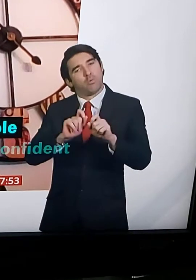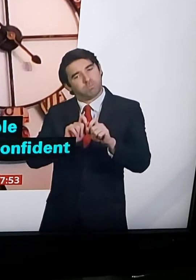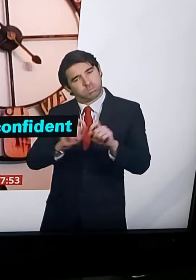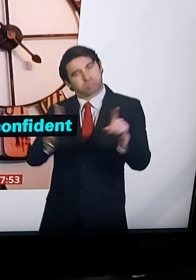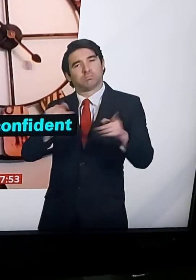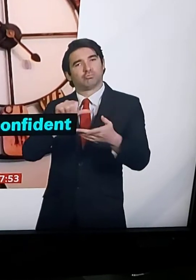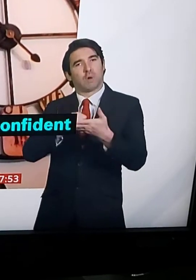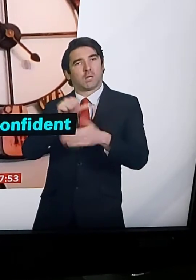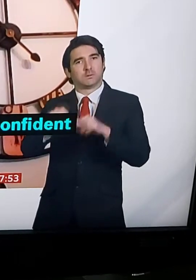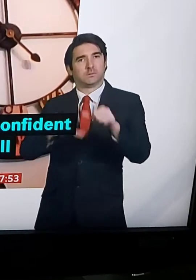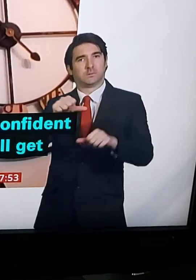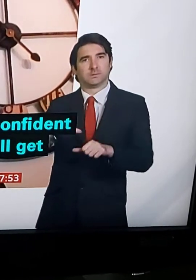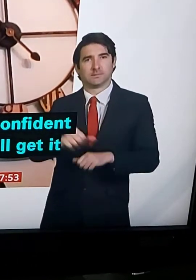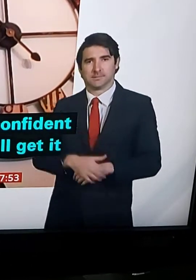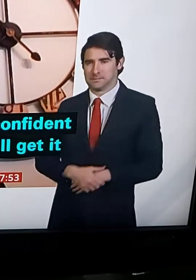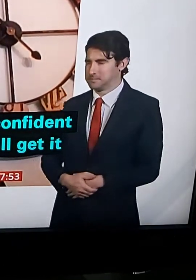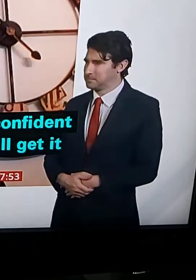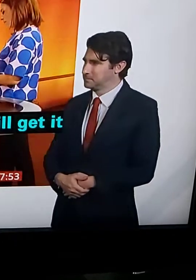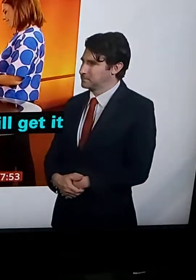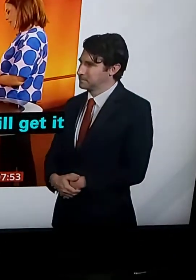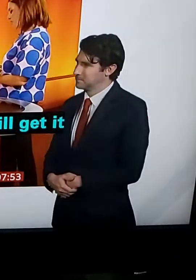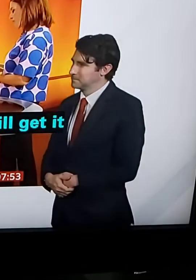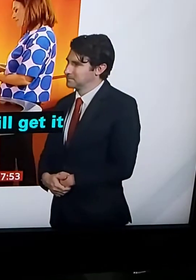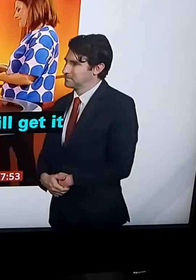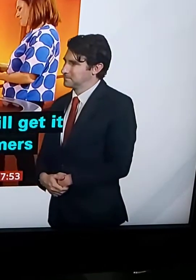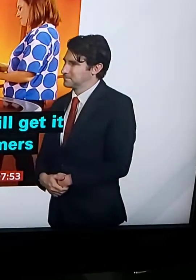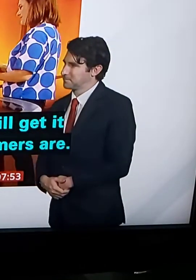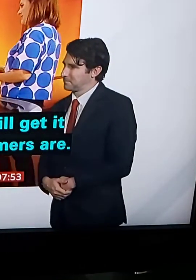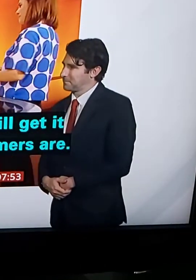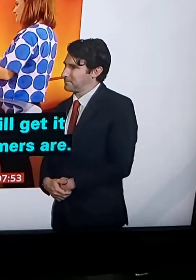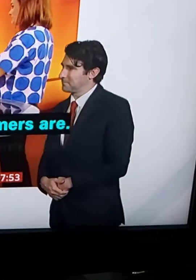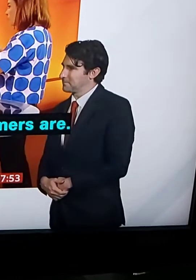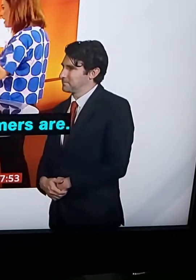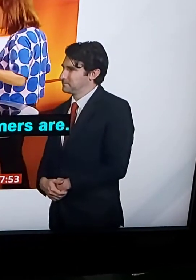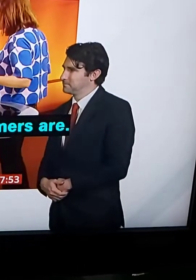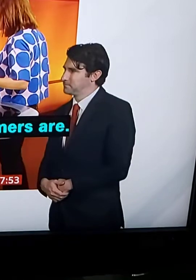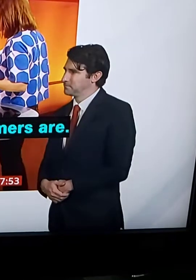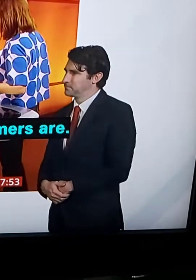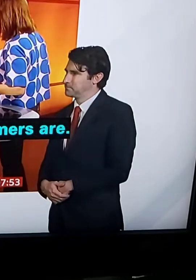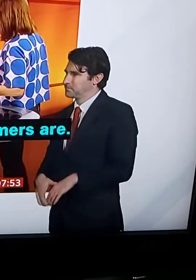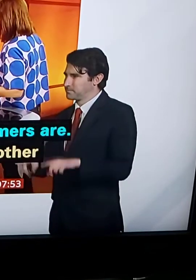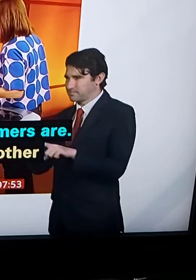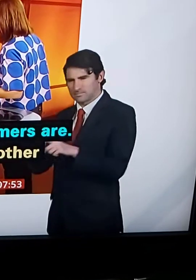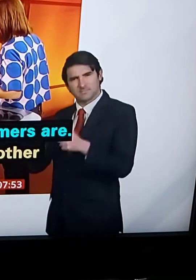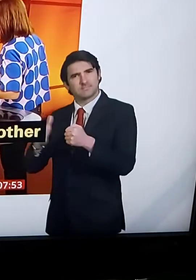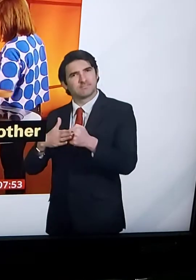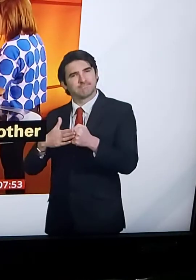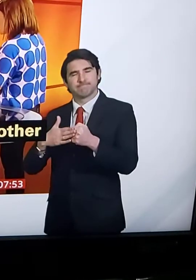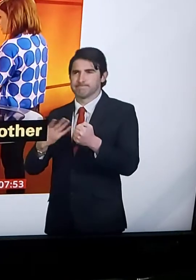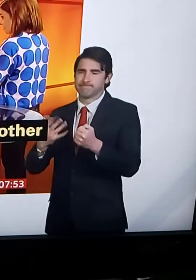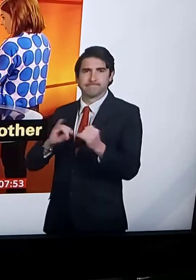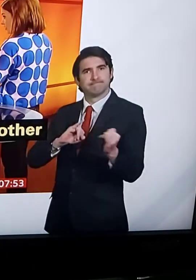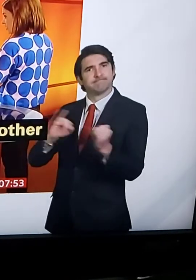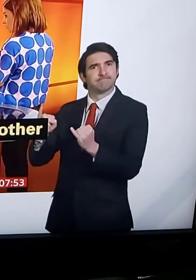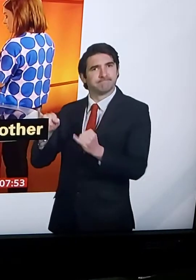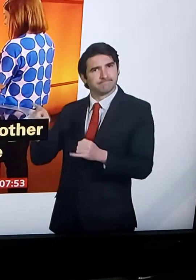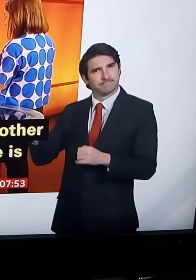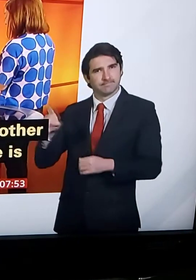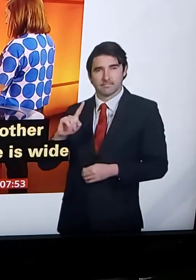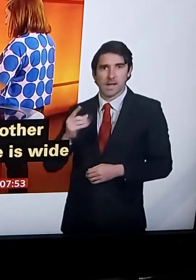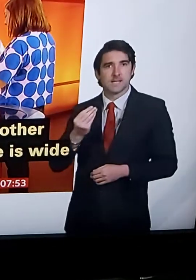for 100% of the customers. 100%, that's a good promise. Now, another criticism of the scheme is that it's wide open to exploitation, as with the